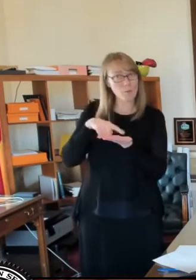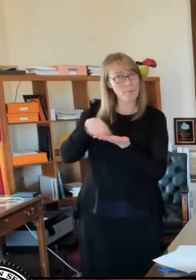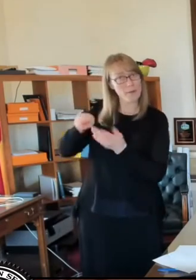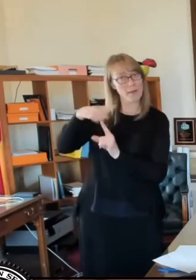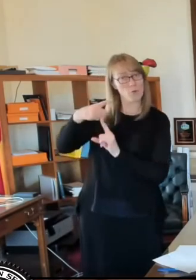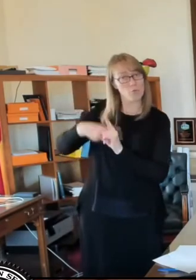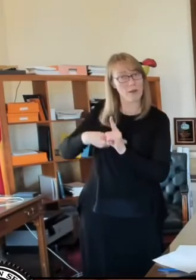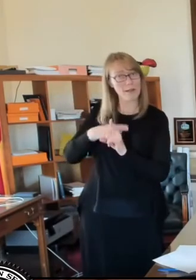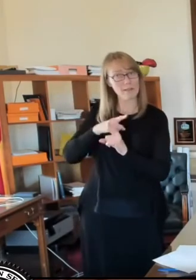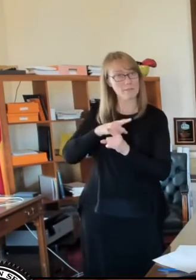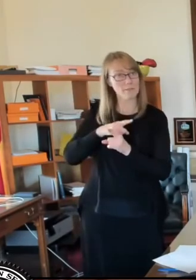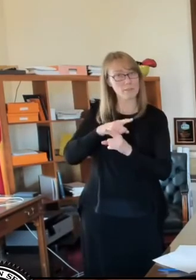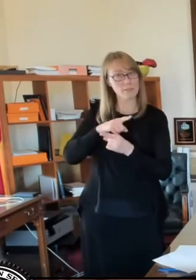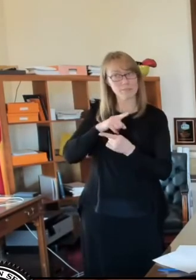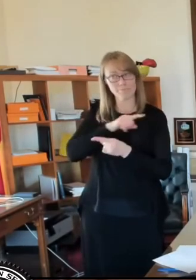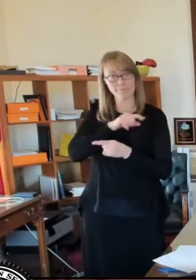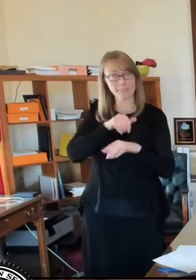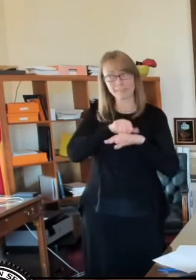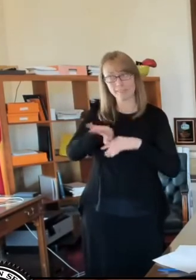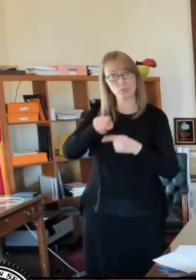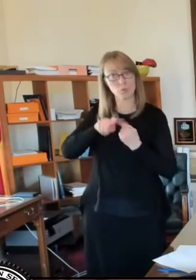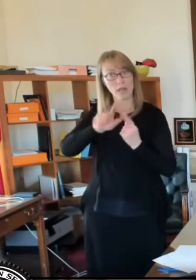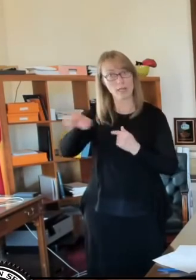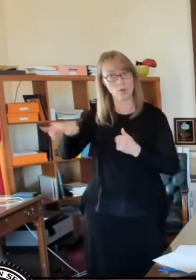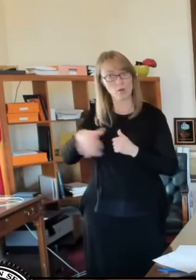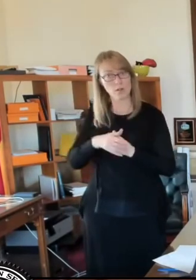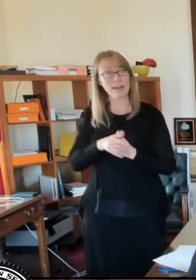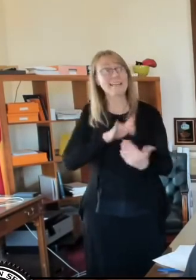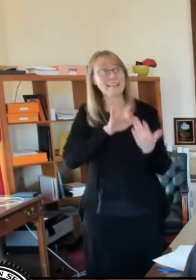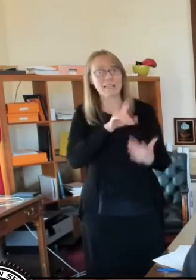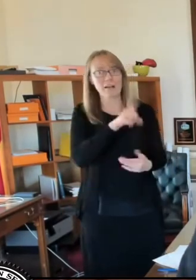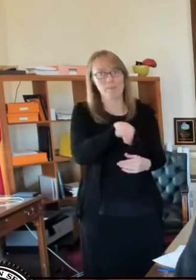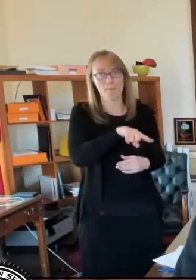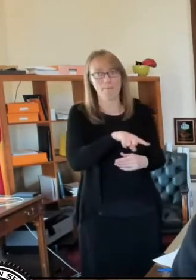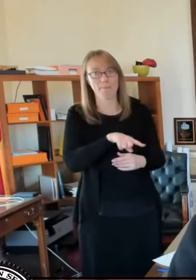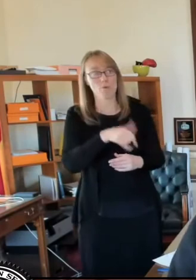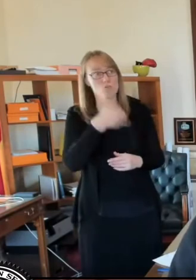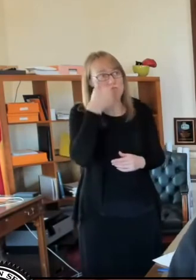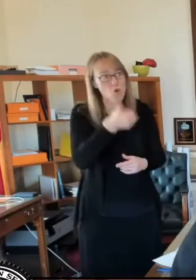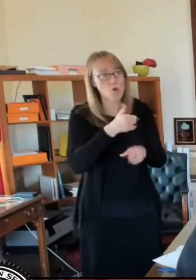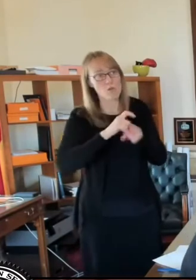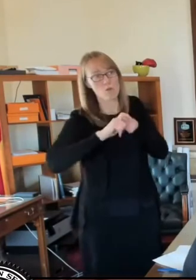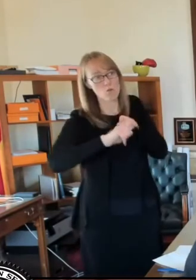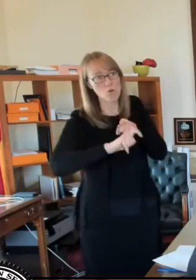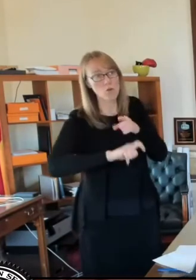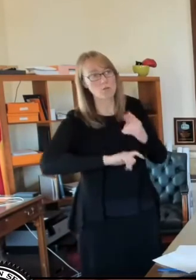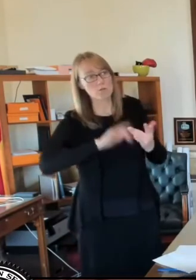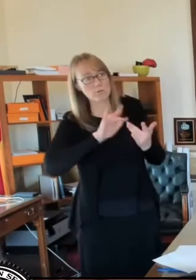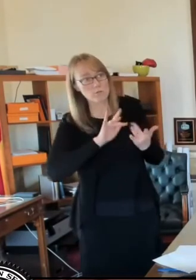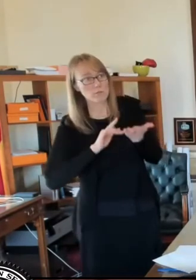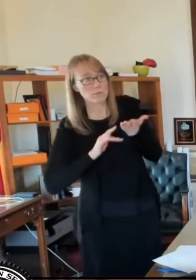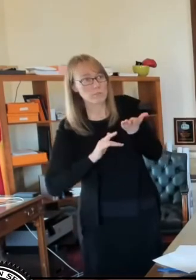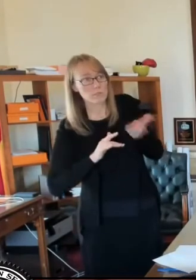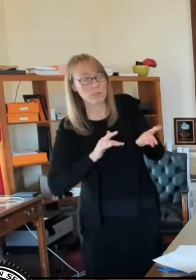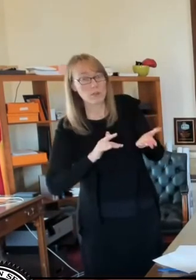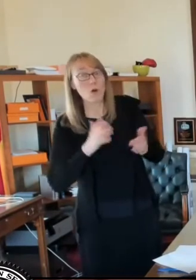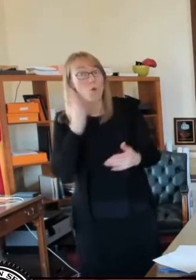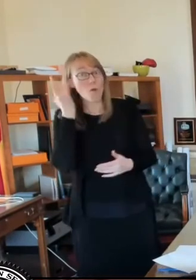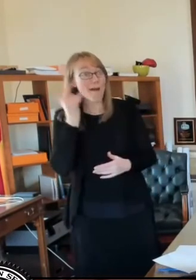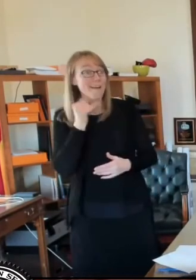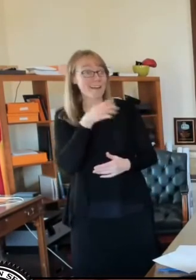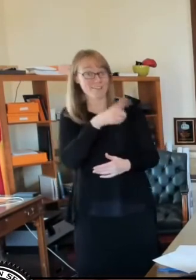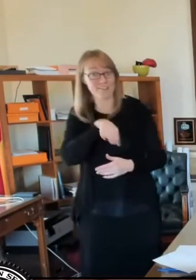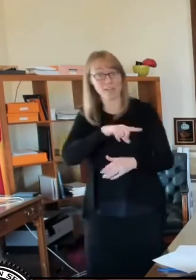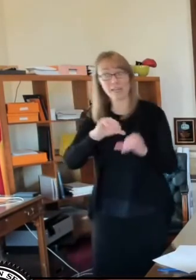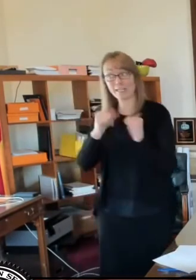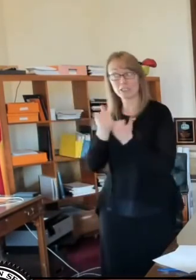future where they're going to have to skip over. If you don't get back to them, they have to skip over it and go on to the next person so that they can continue to help as many people